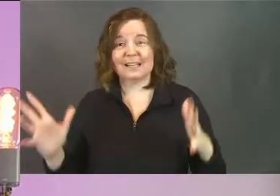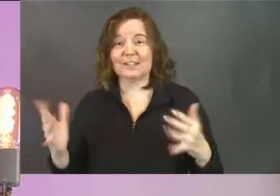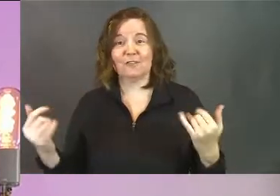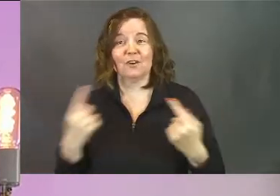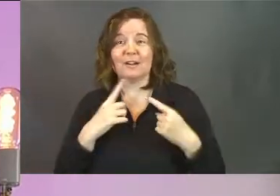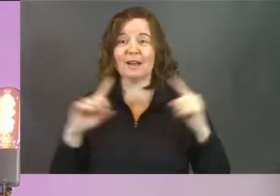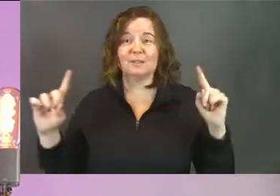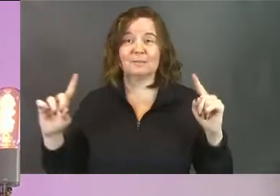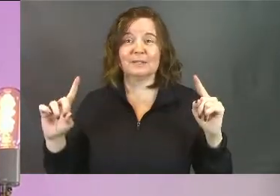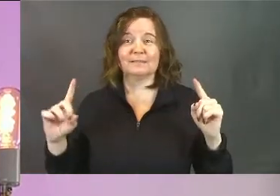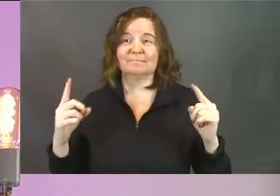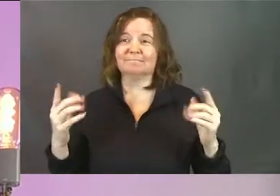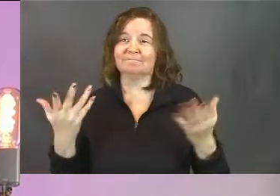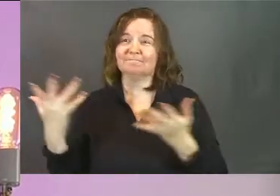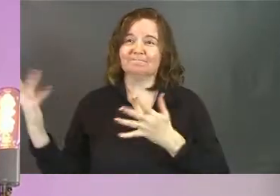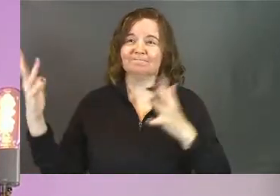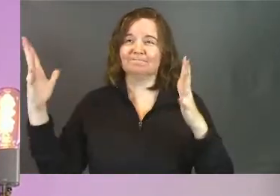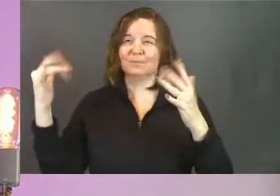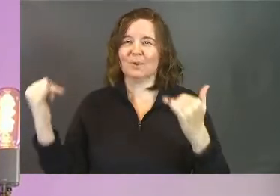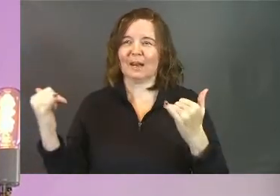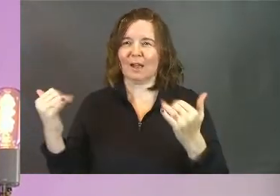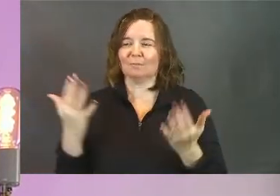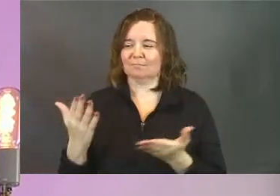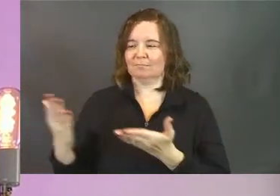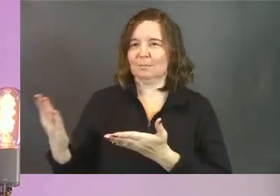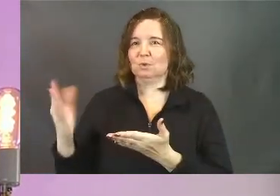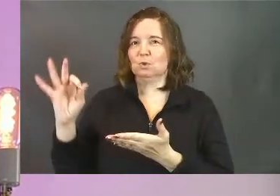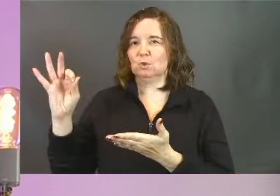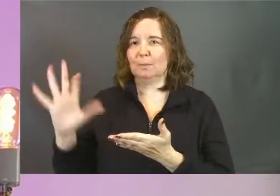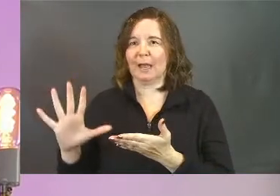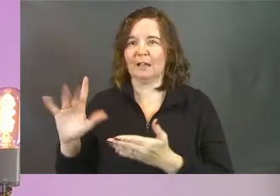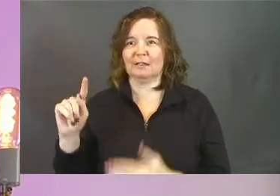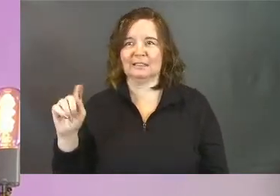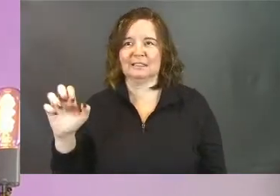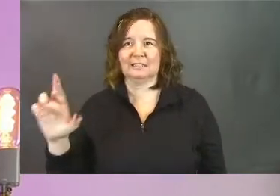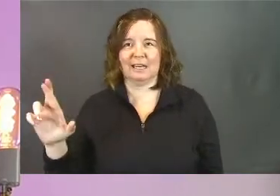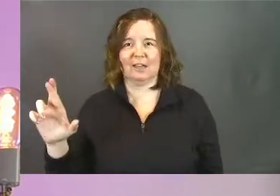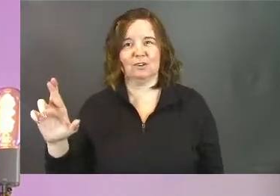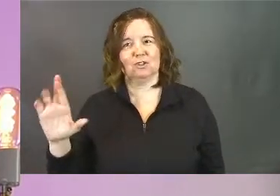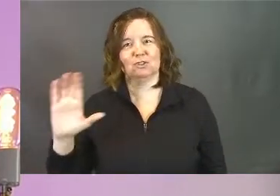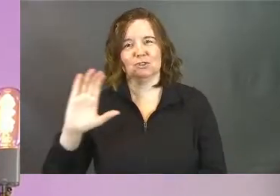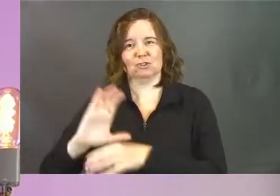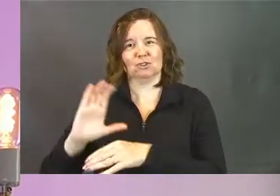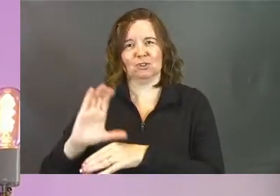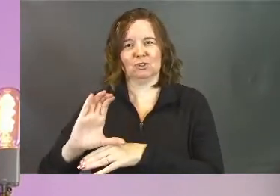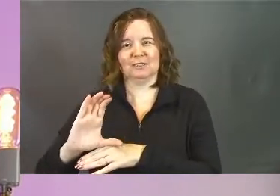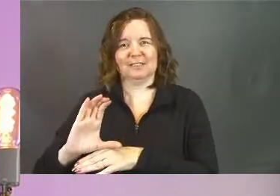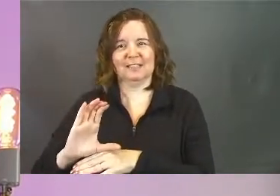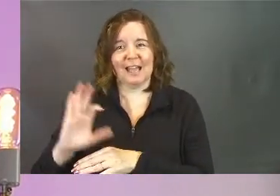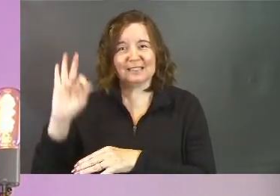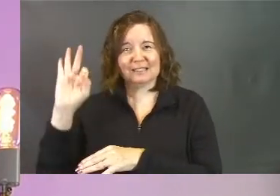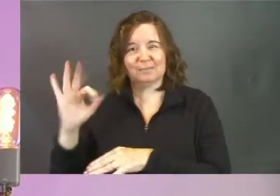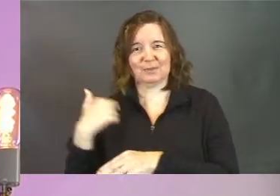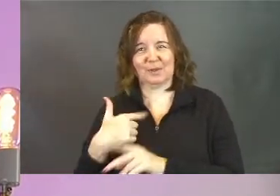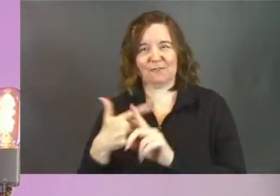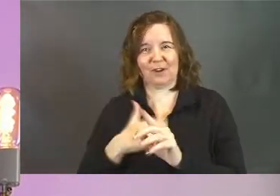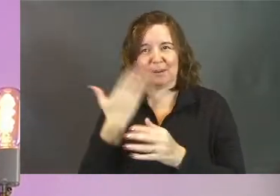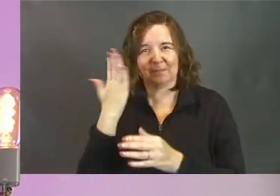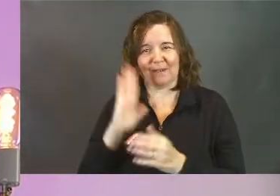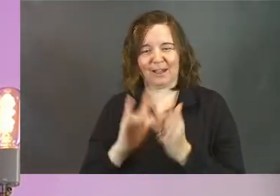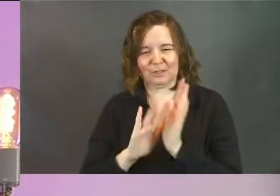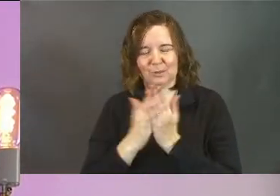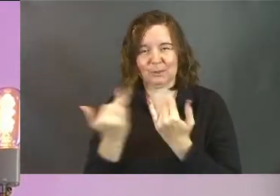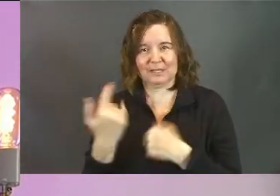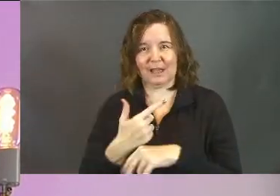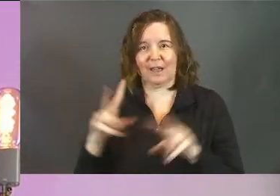for announcements. Would you give a hand right now to Pastor Tanner Church as he preaches to us from God's Word today